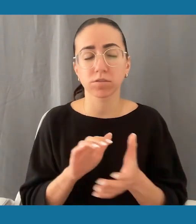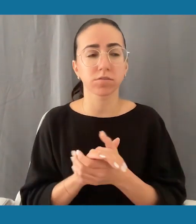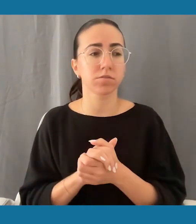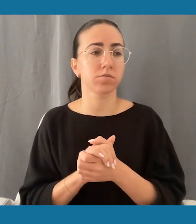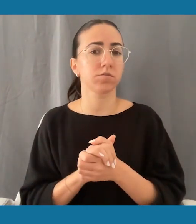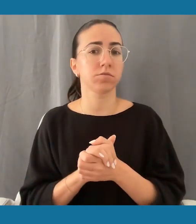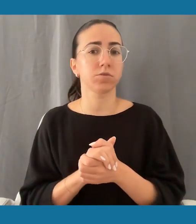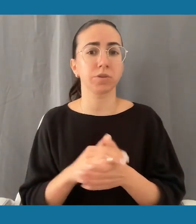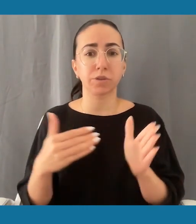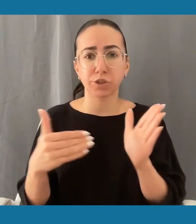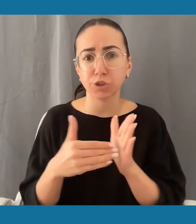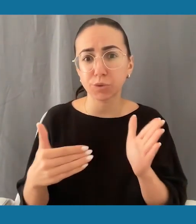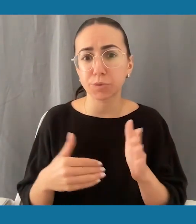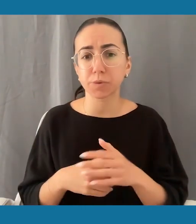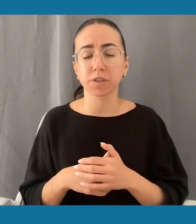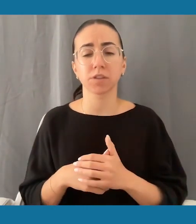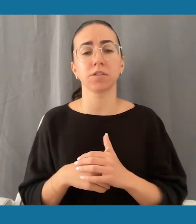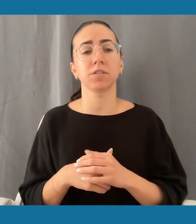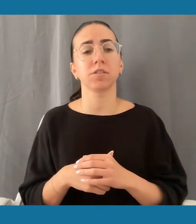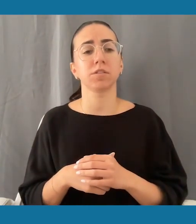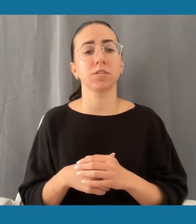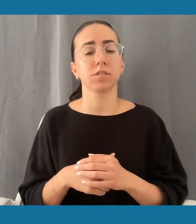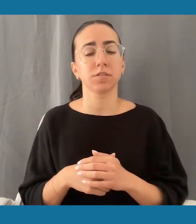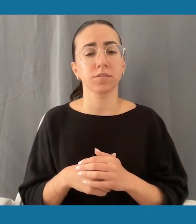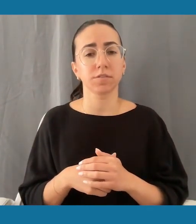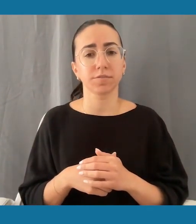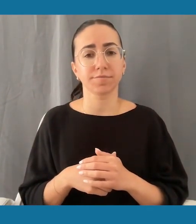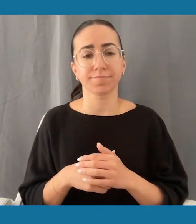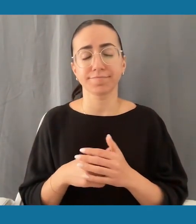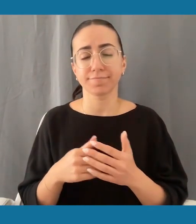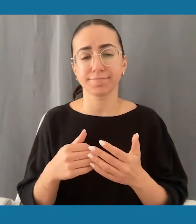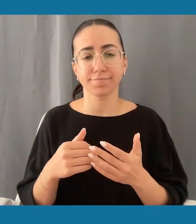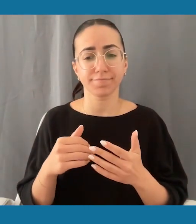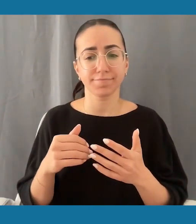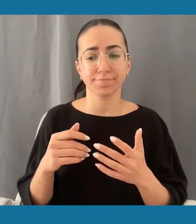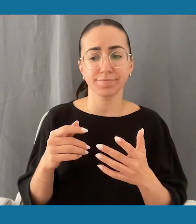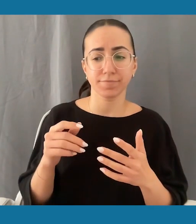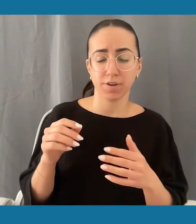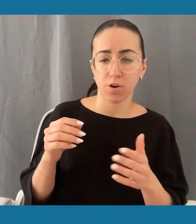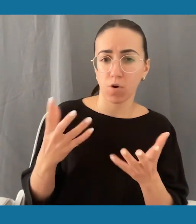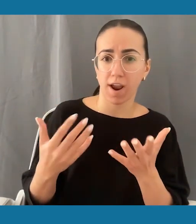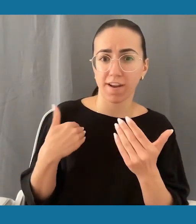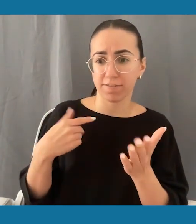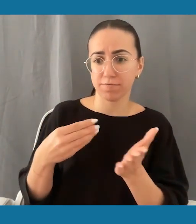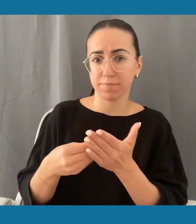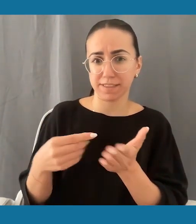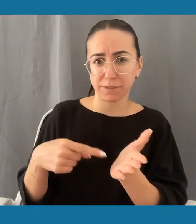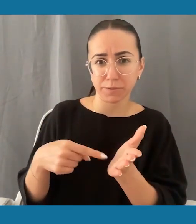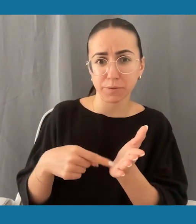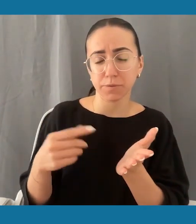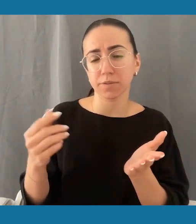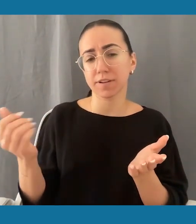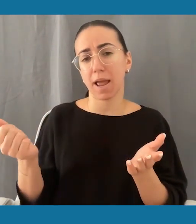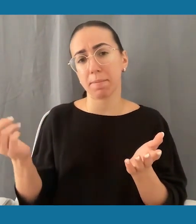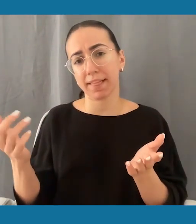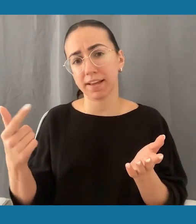or getting sued and getting a creditor judgment against you,